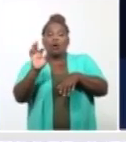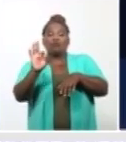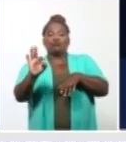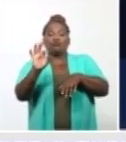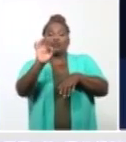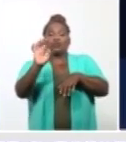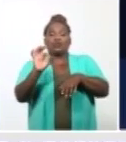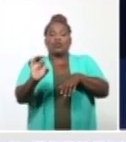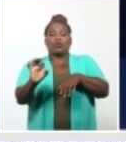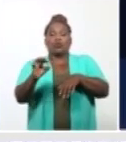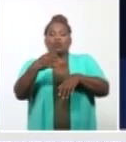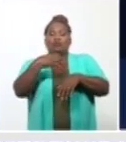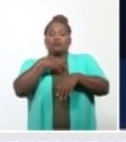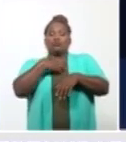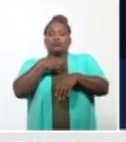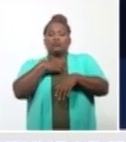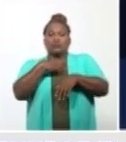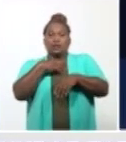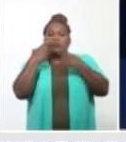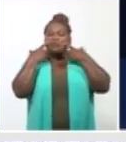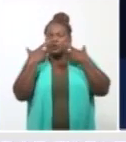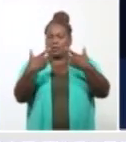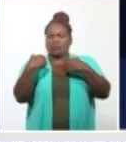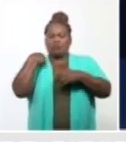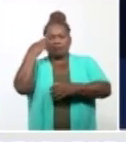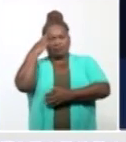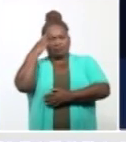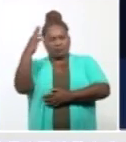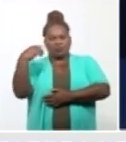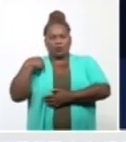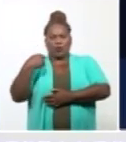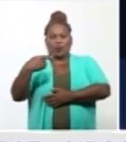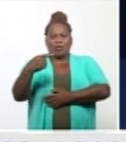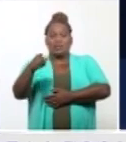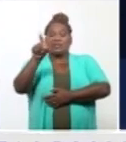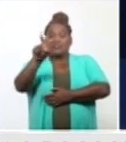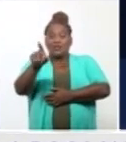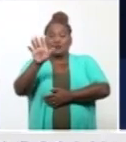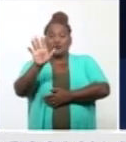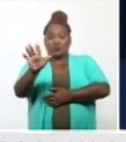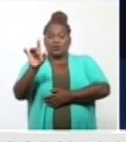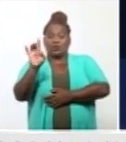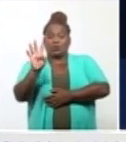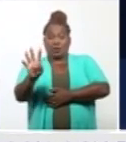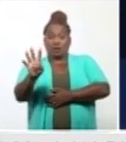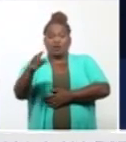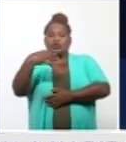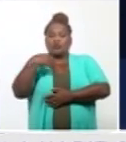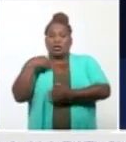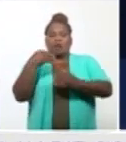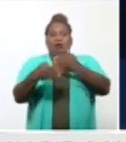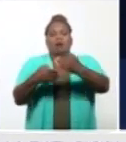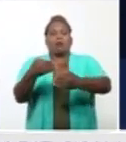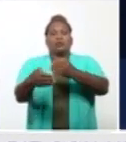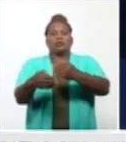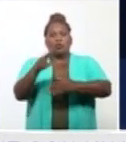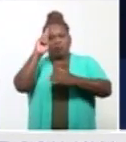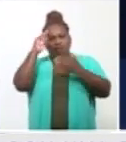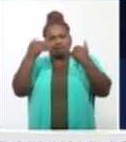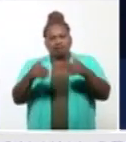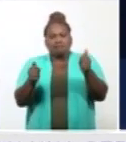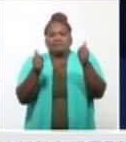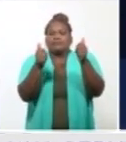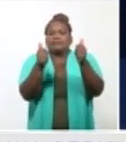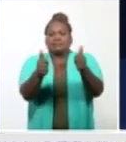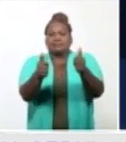with the region of the Americas, and thus Cuba remains in the 15th position in terms of the